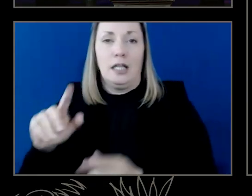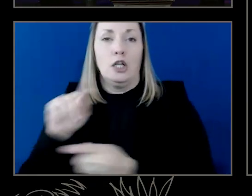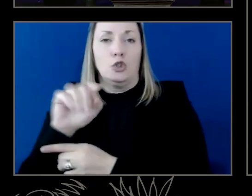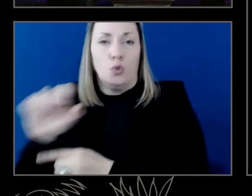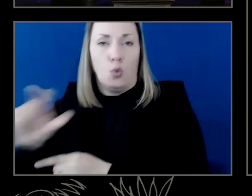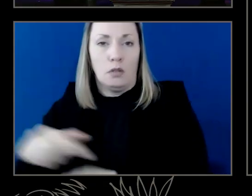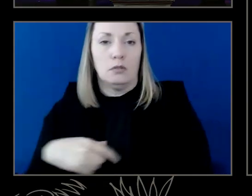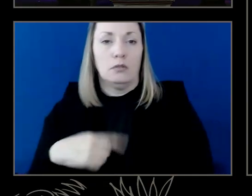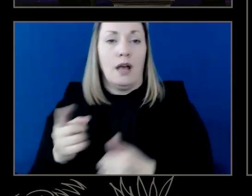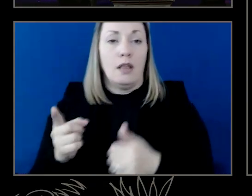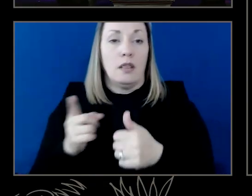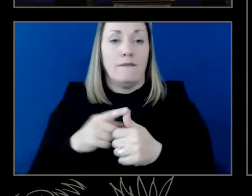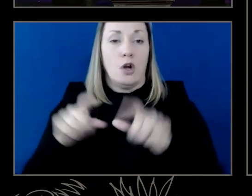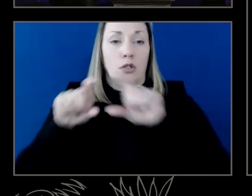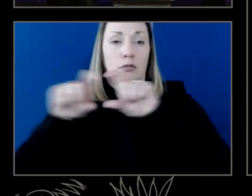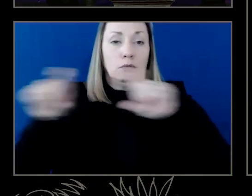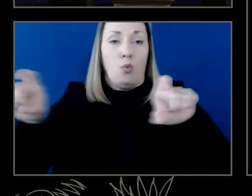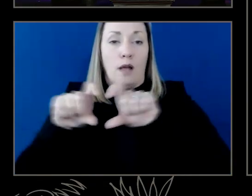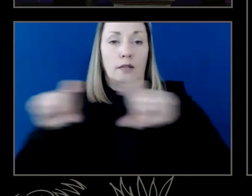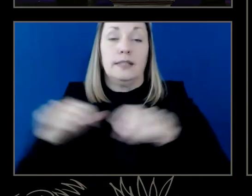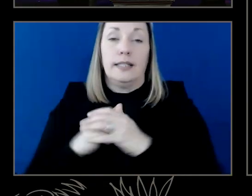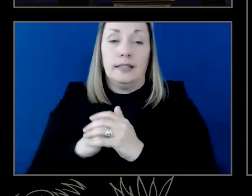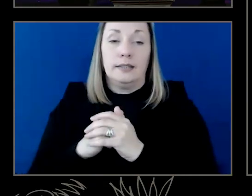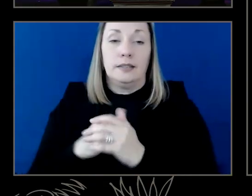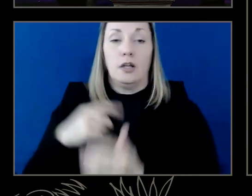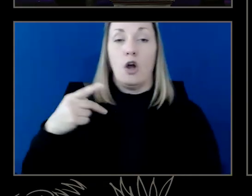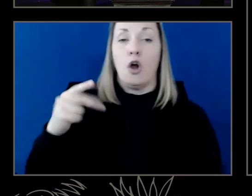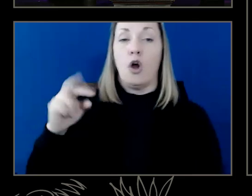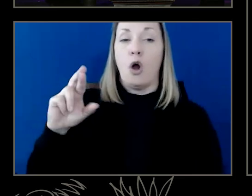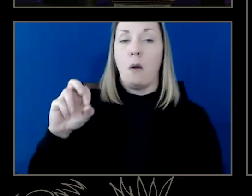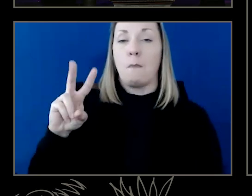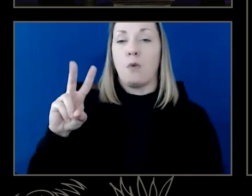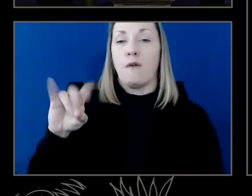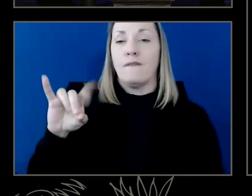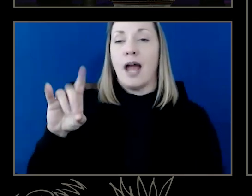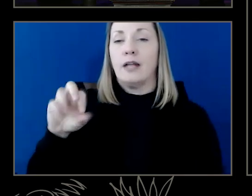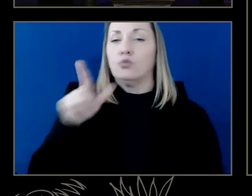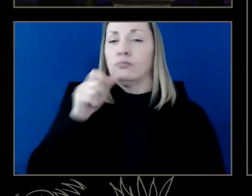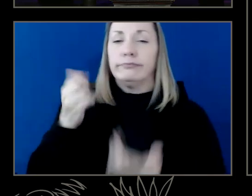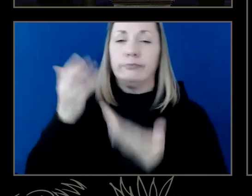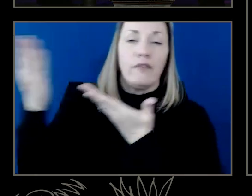The first one is the providers.